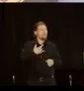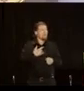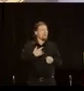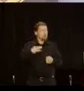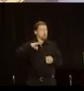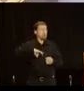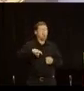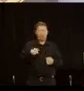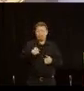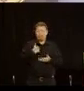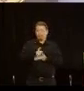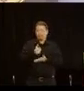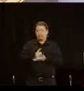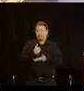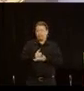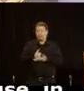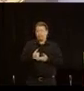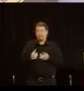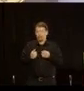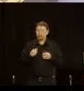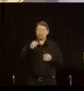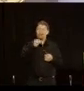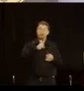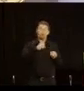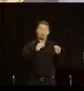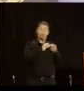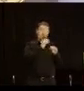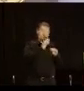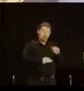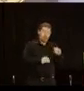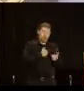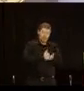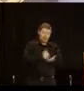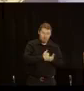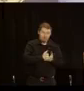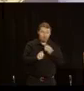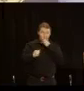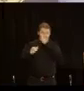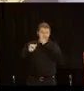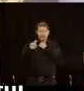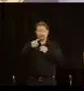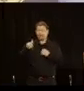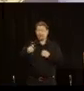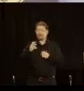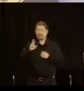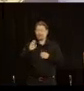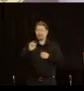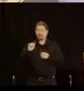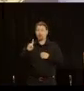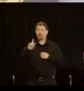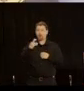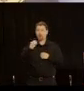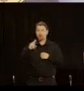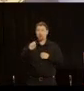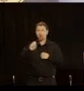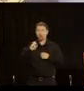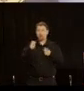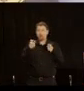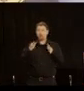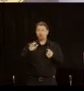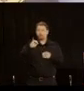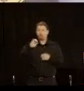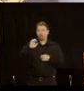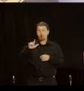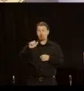I'm helping. And I can assure you, you are more than just helping. And the Texas Roadhouse managing partner, Joel Atkins, says, I really